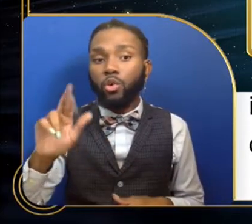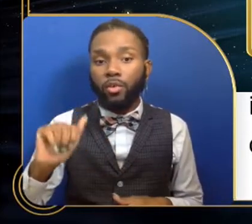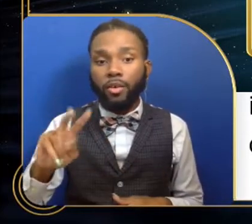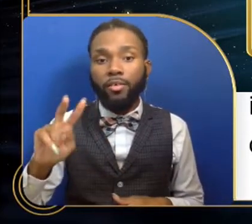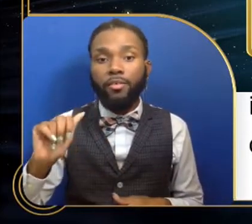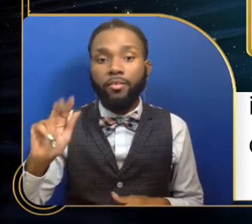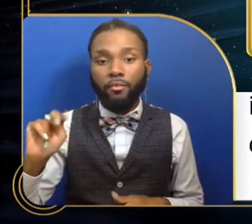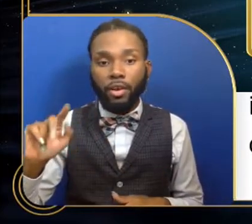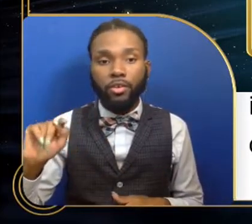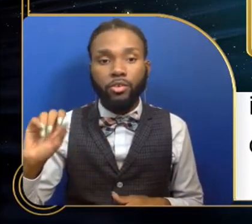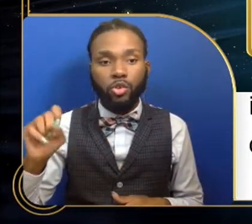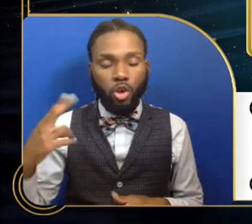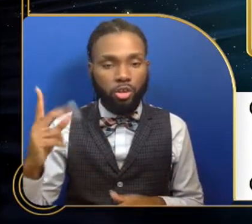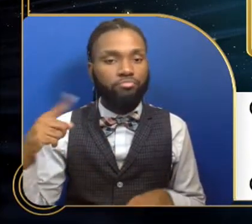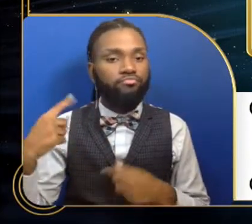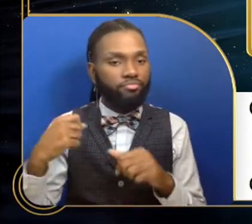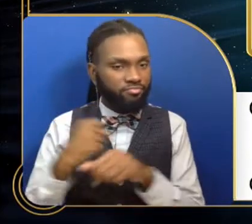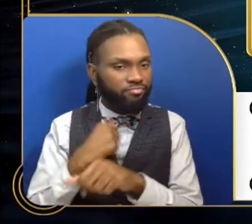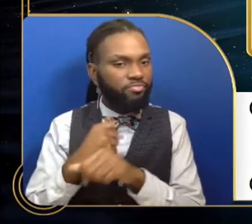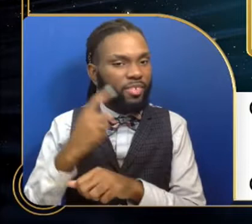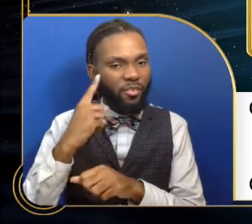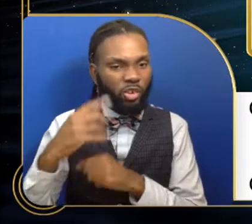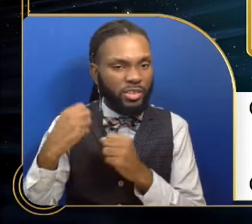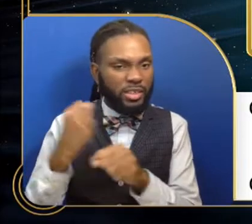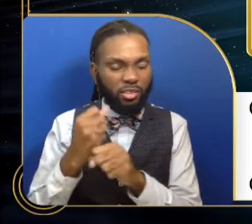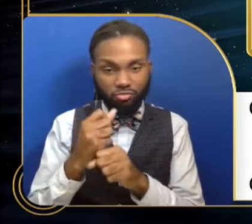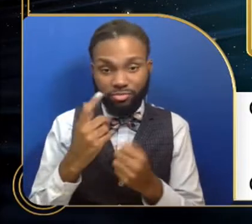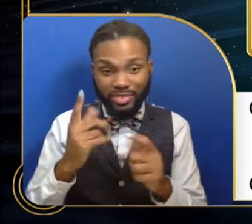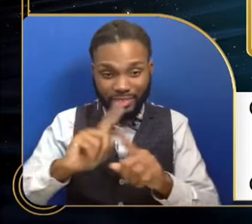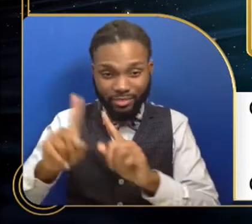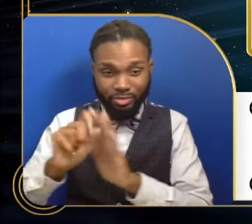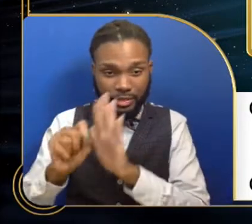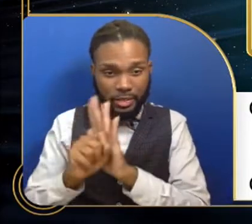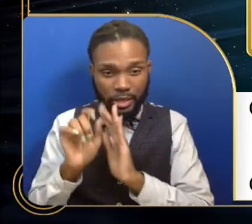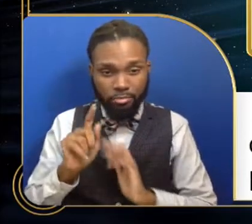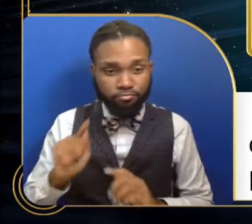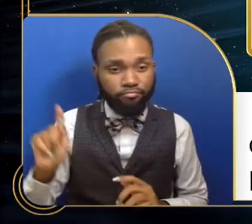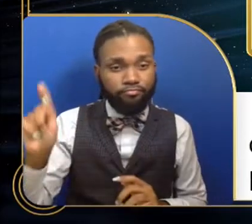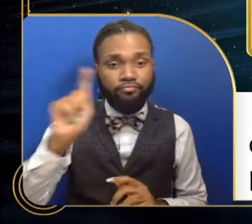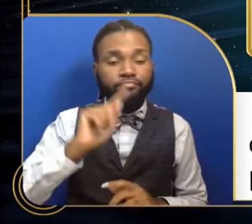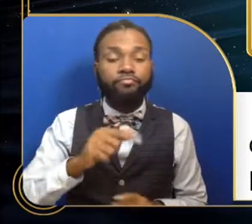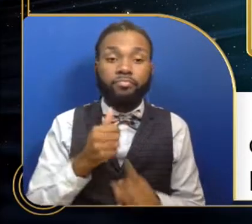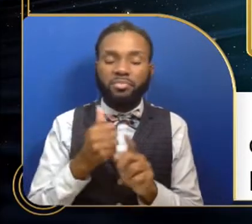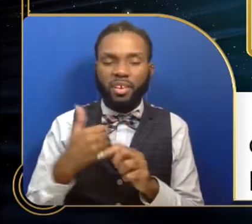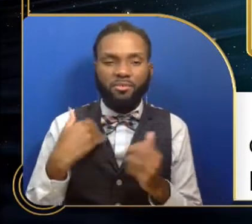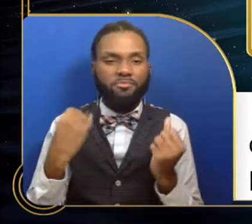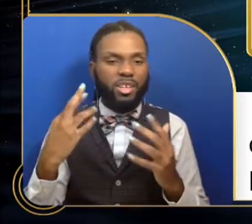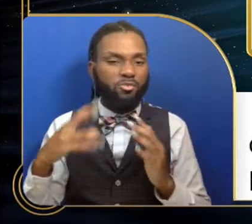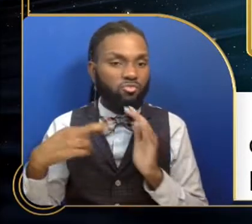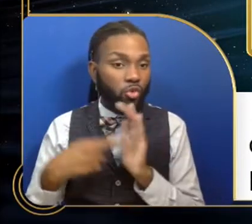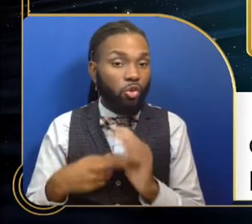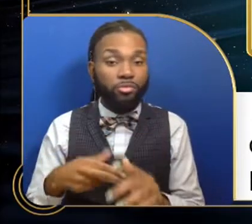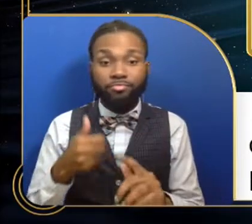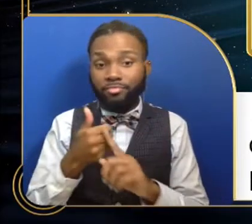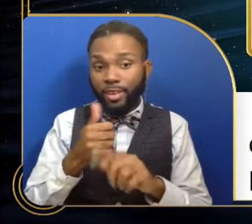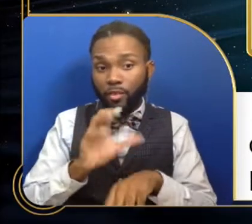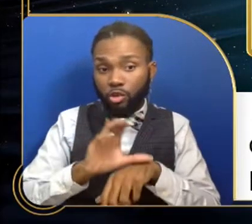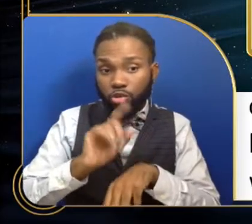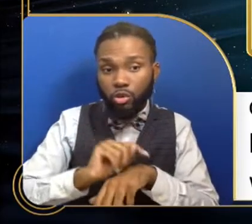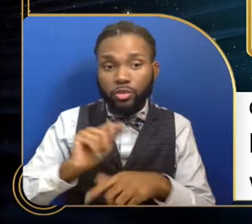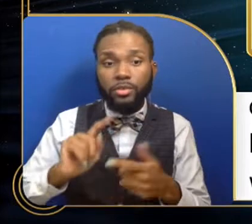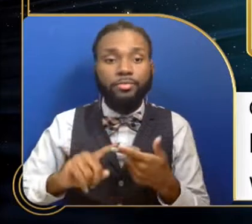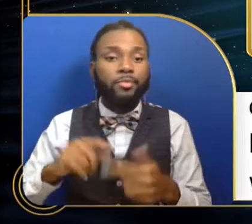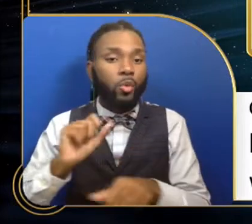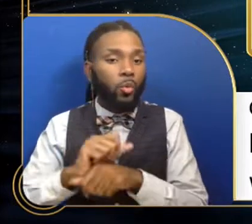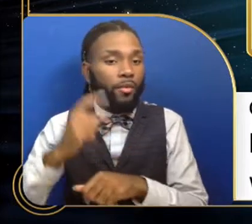in states from one coast to another. She has played many roles, from being a consultant to working for the state mental